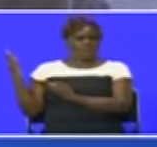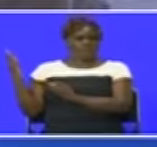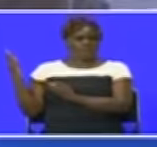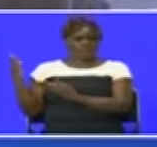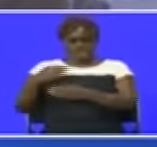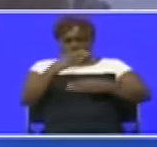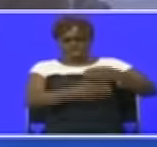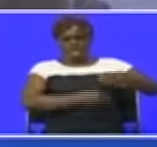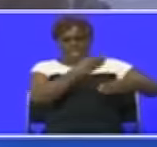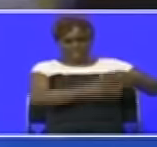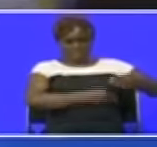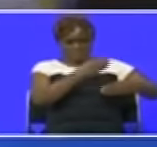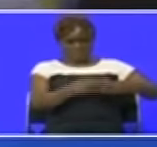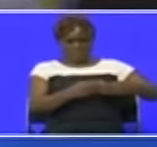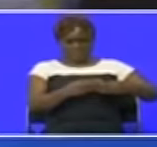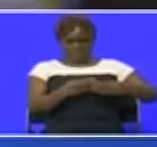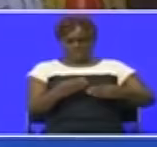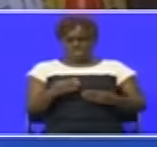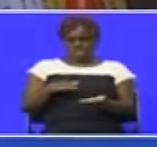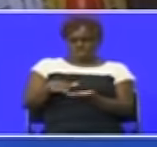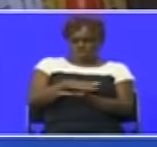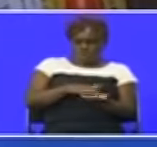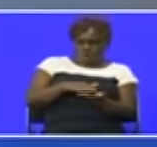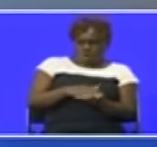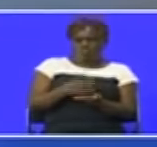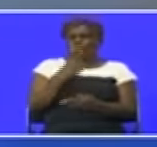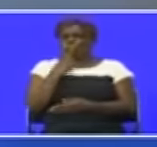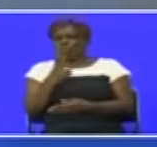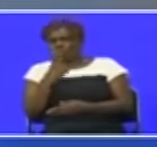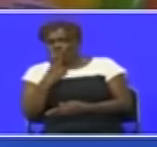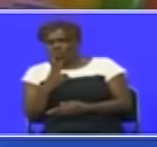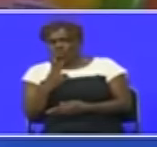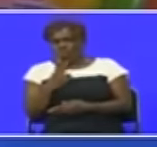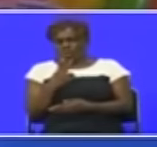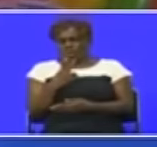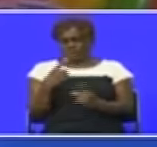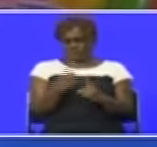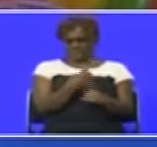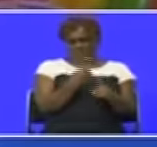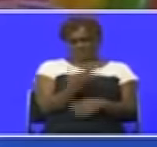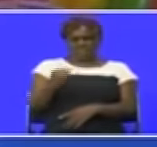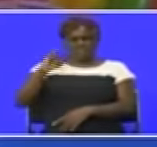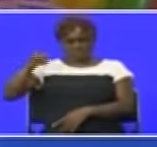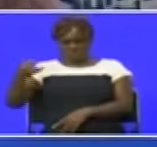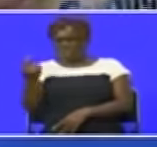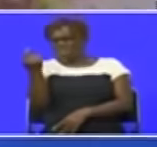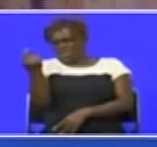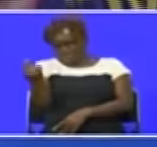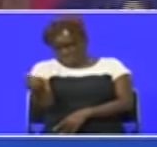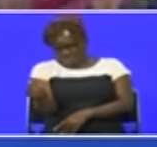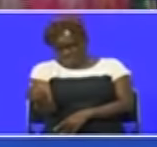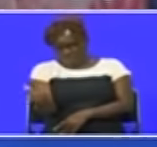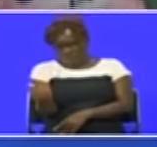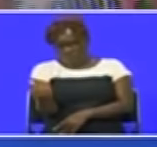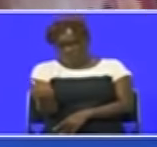Toilet papers, detergents, cigarettes, tobacco and juices. Just but a few of the